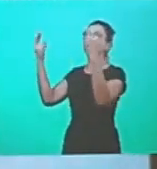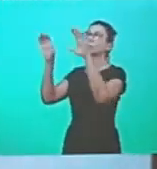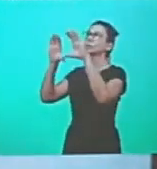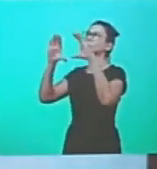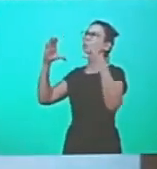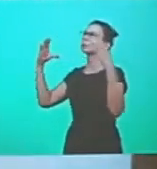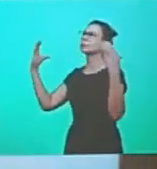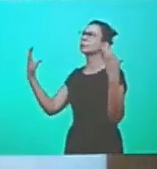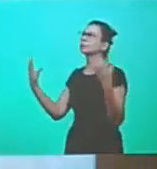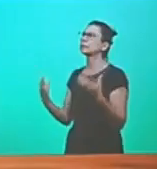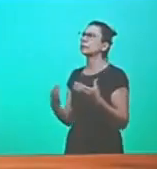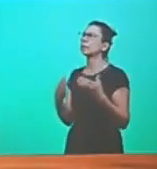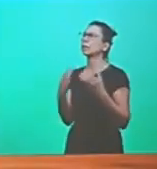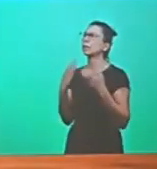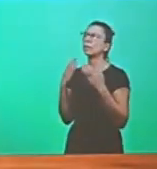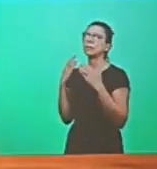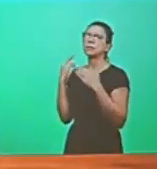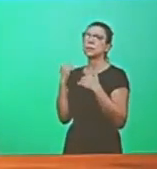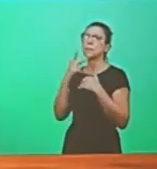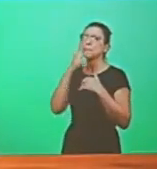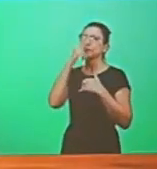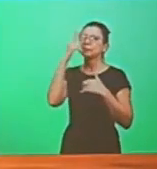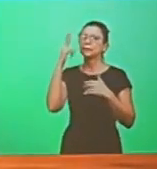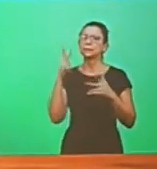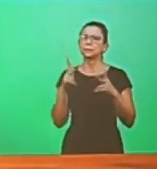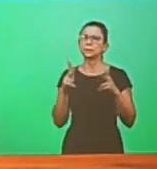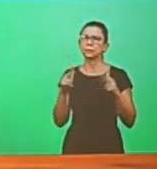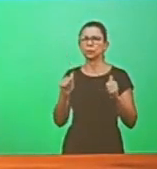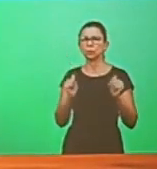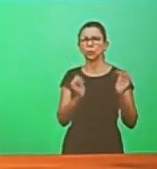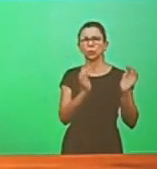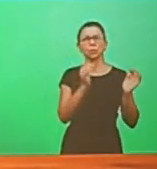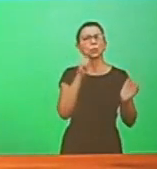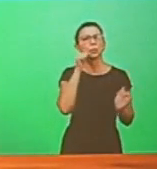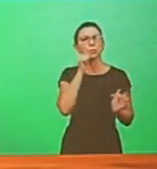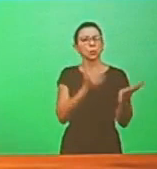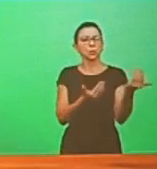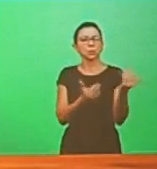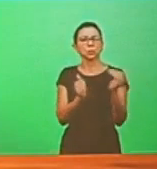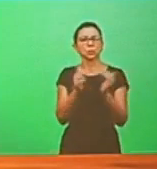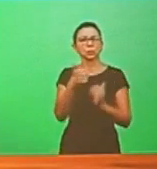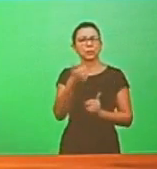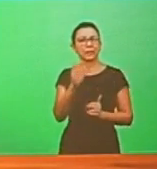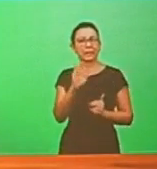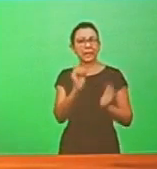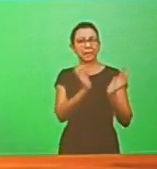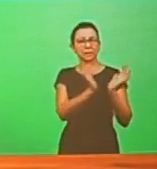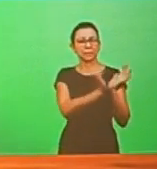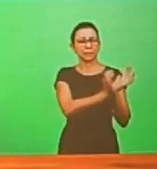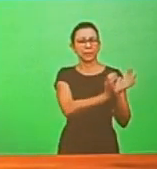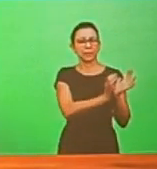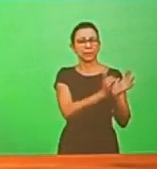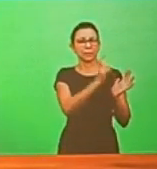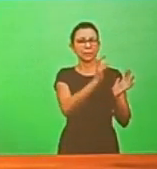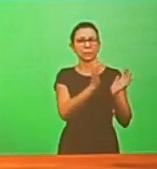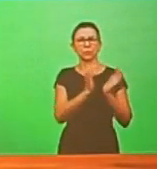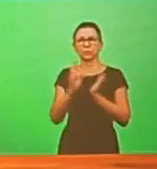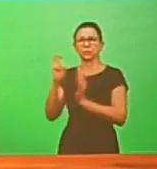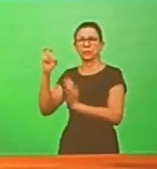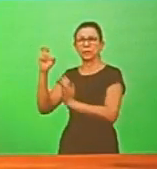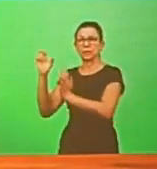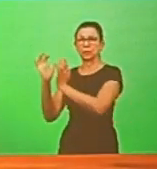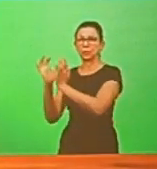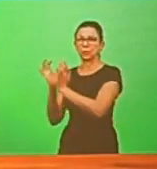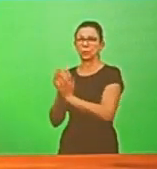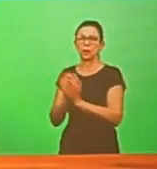Let us read the text. Then the kingdom of heaven shall be like 10 virgins who took